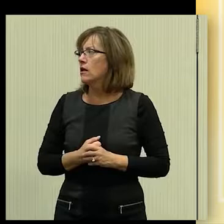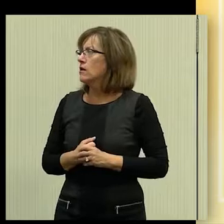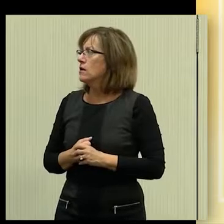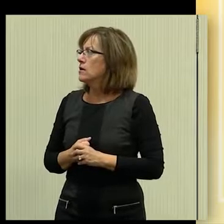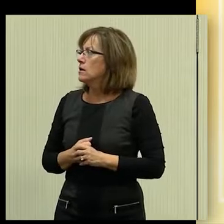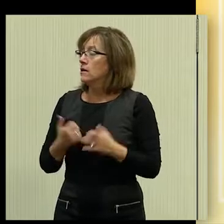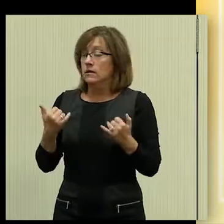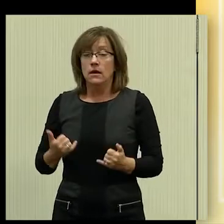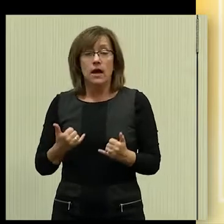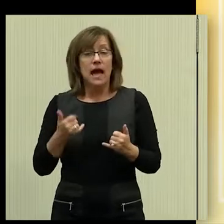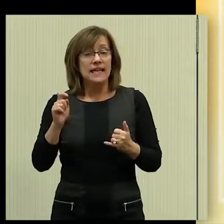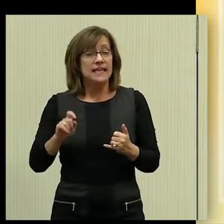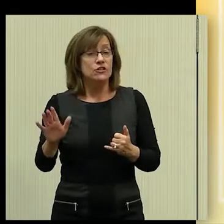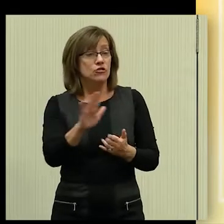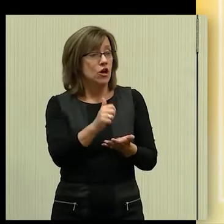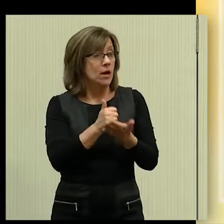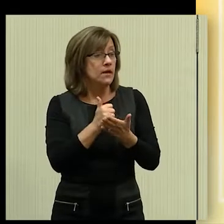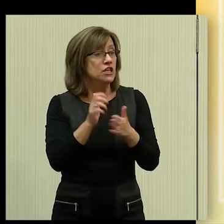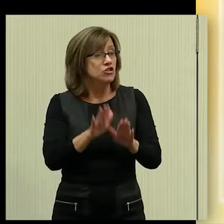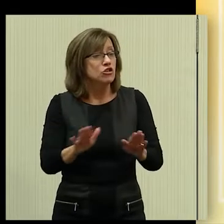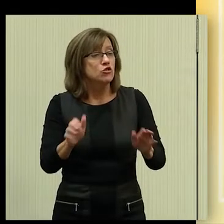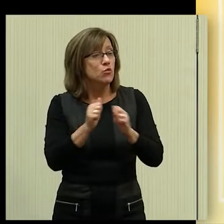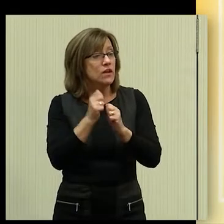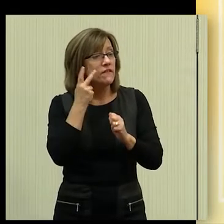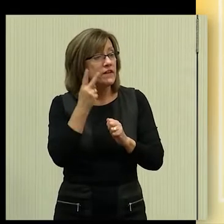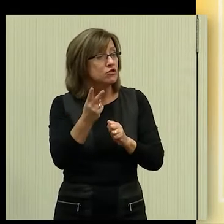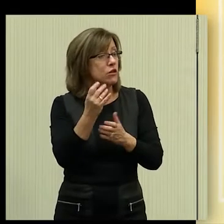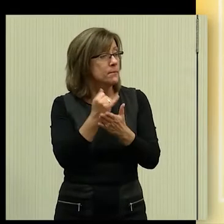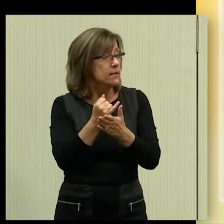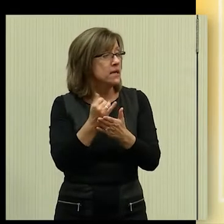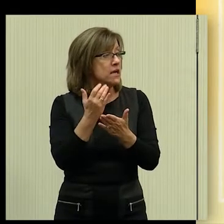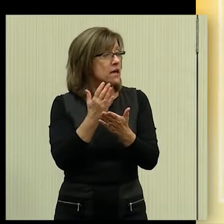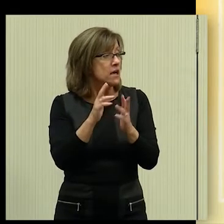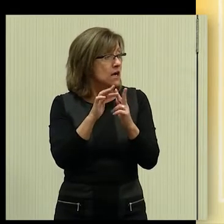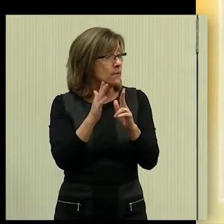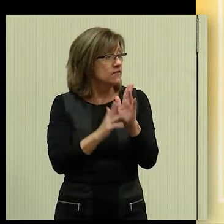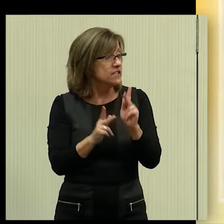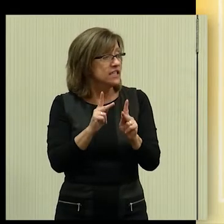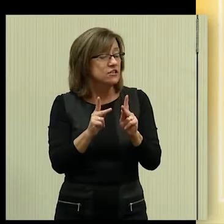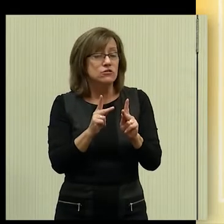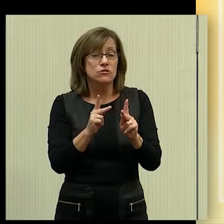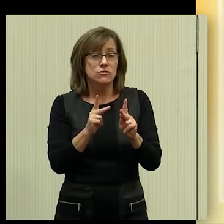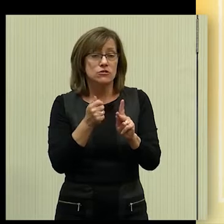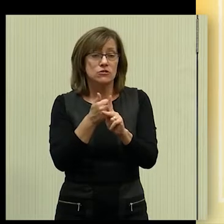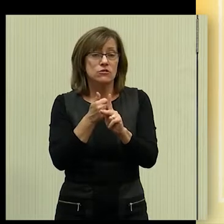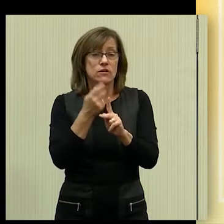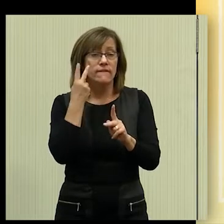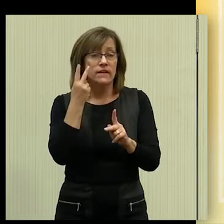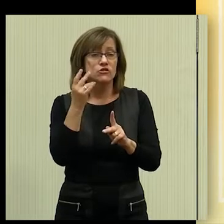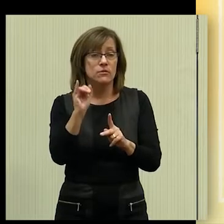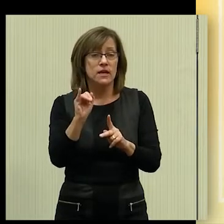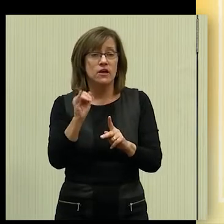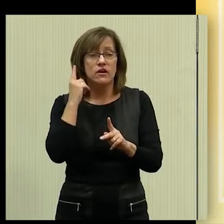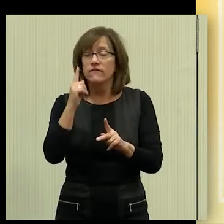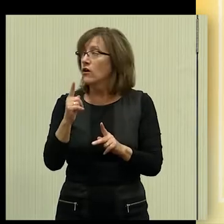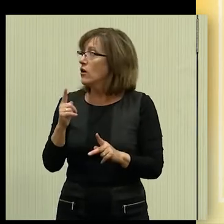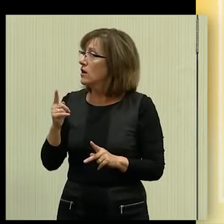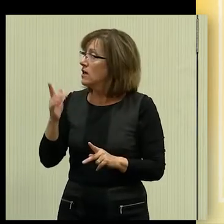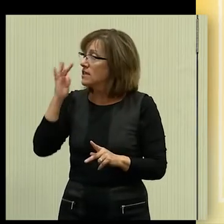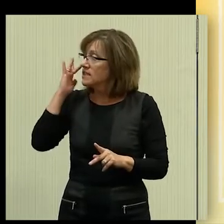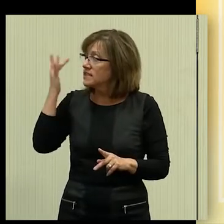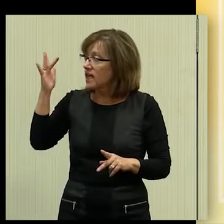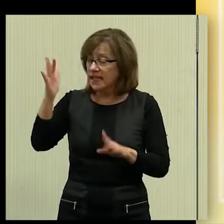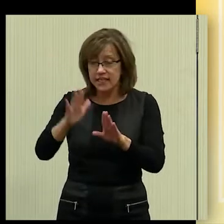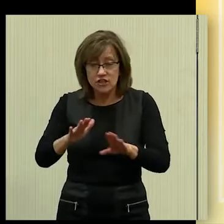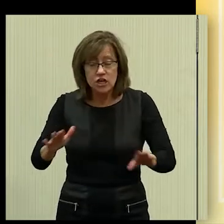your help too. Children with visual impairments, so we have a couple of teachers that are visually impaired in here. For seeing children